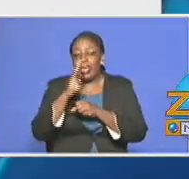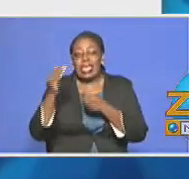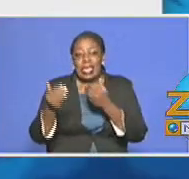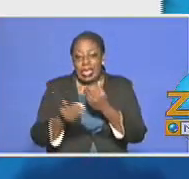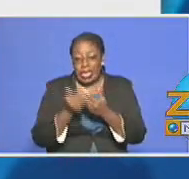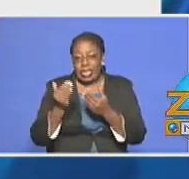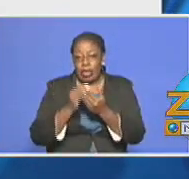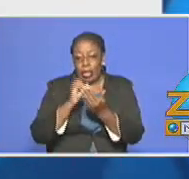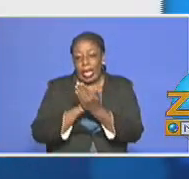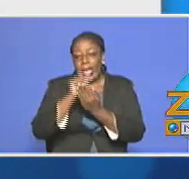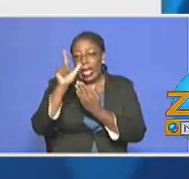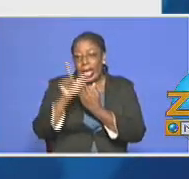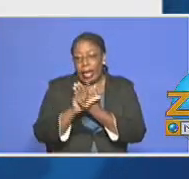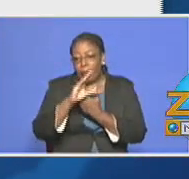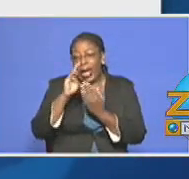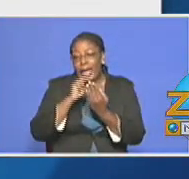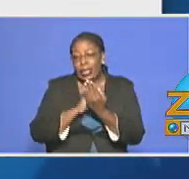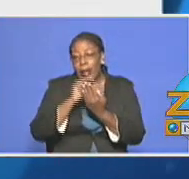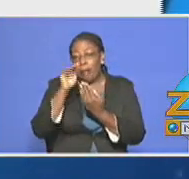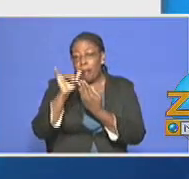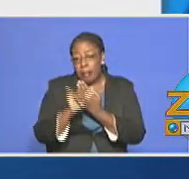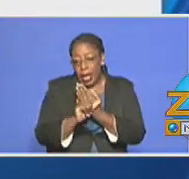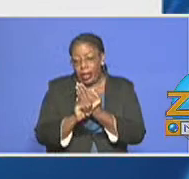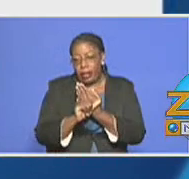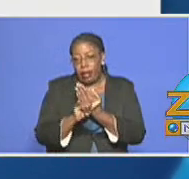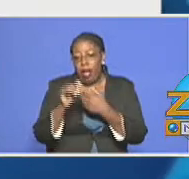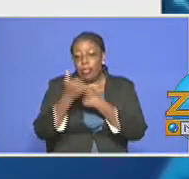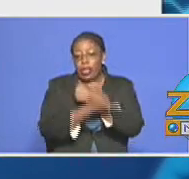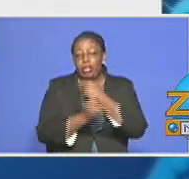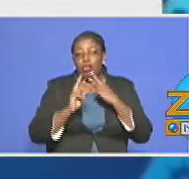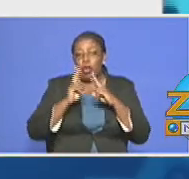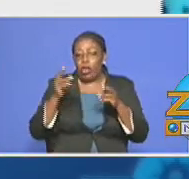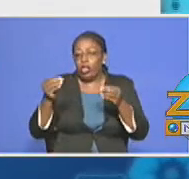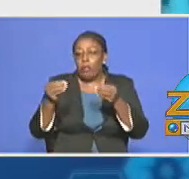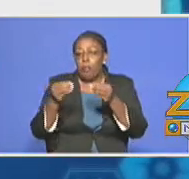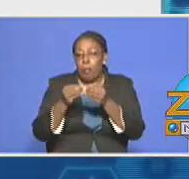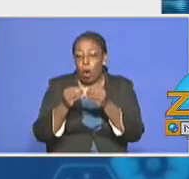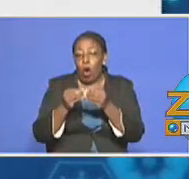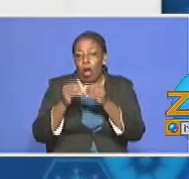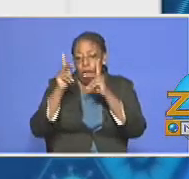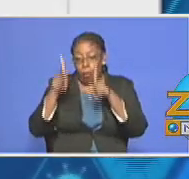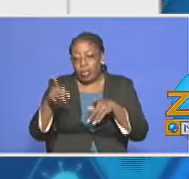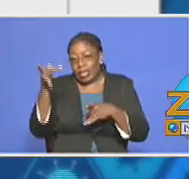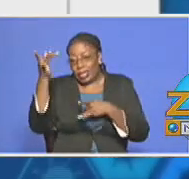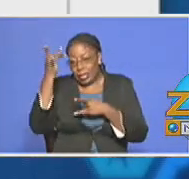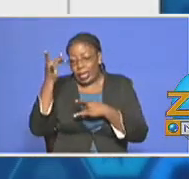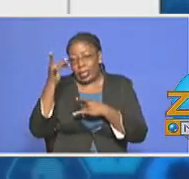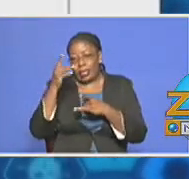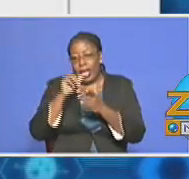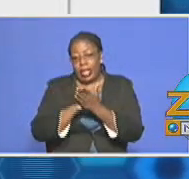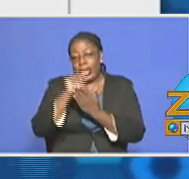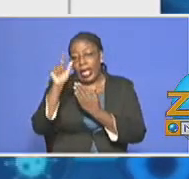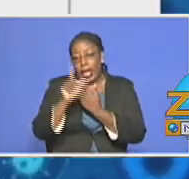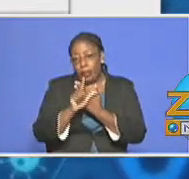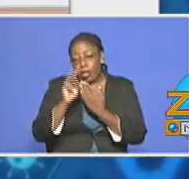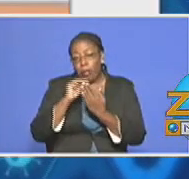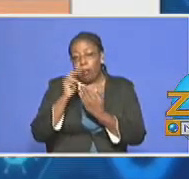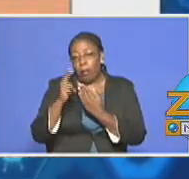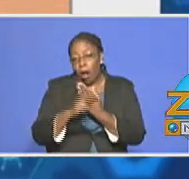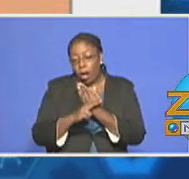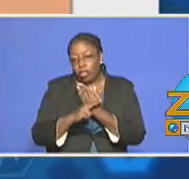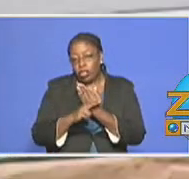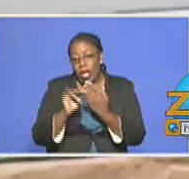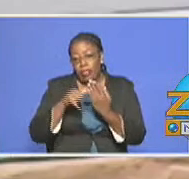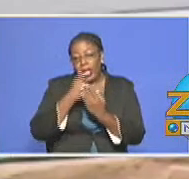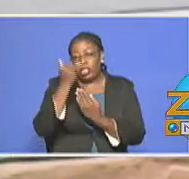in April and May the country recorded more than twice the number of cases in March and more than December, January and February